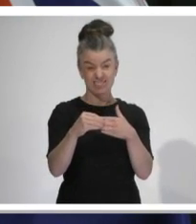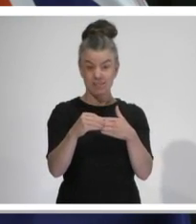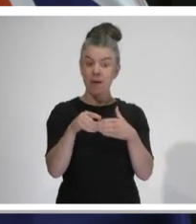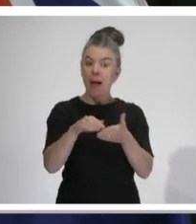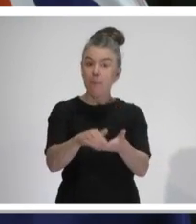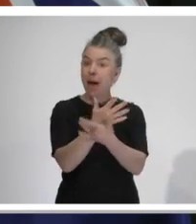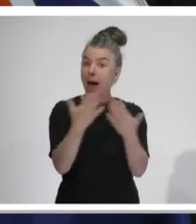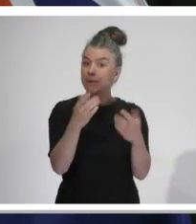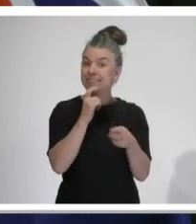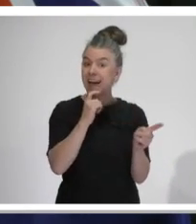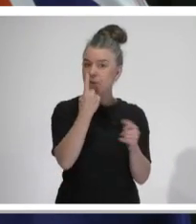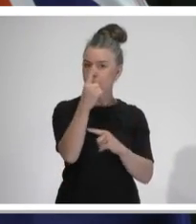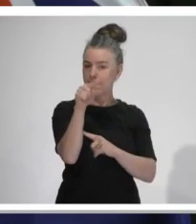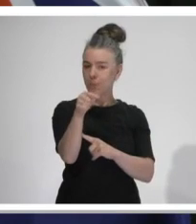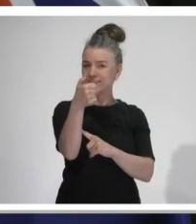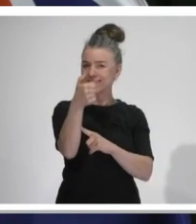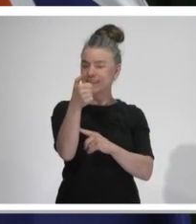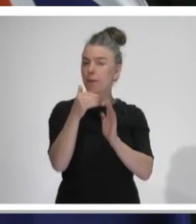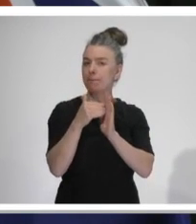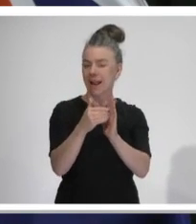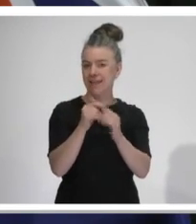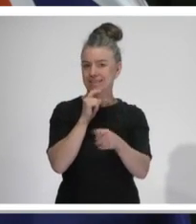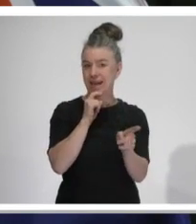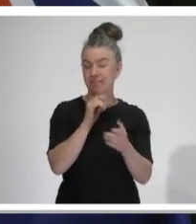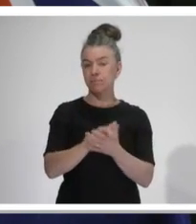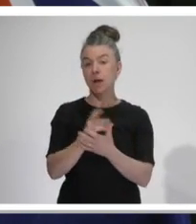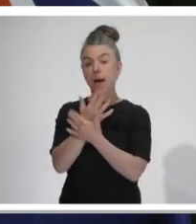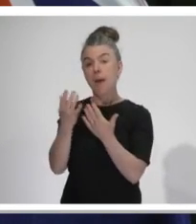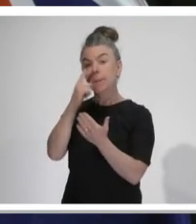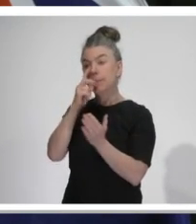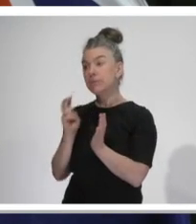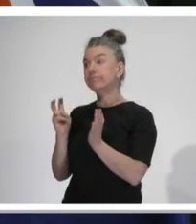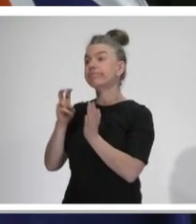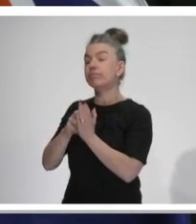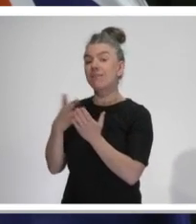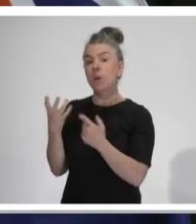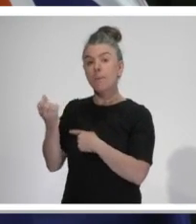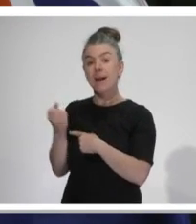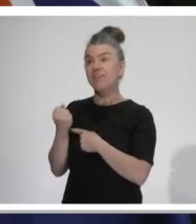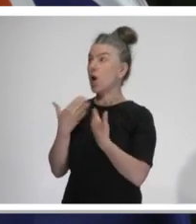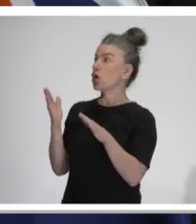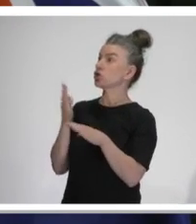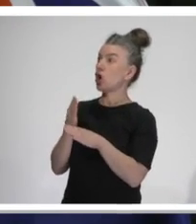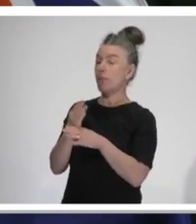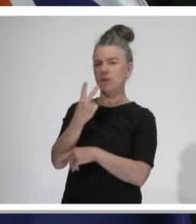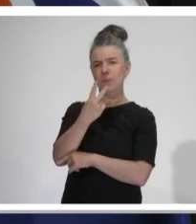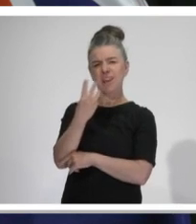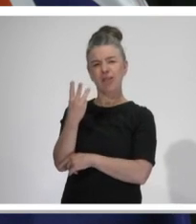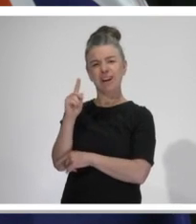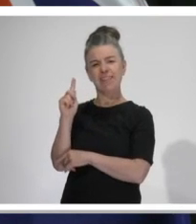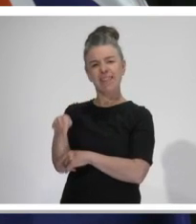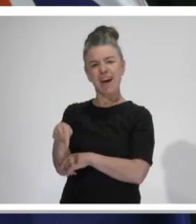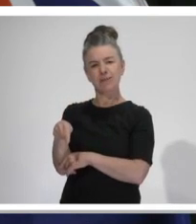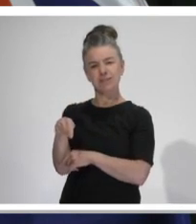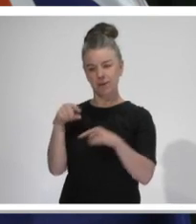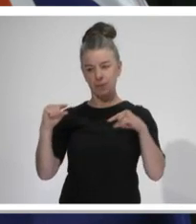workers. In comparison, there are roughly 23,000 new people on job seeker support over that time. That represents